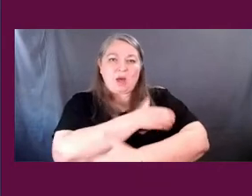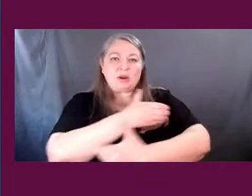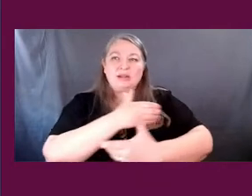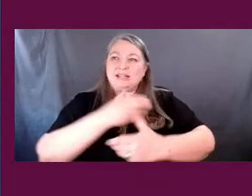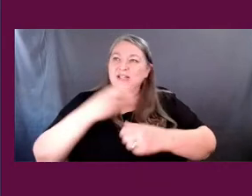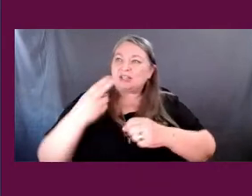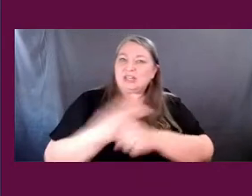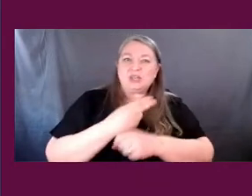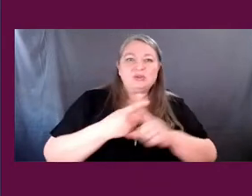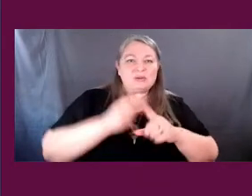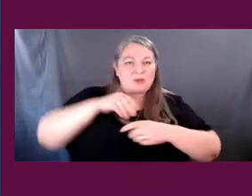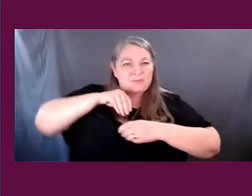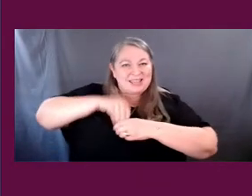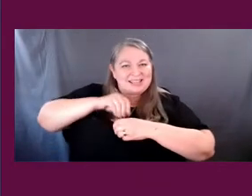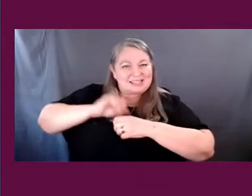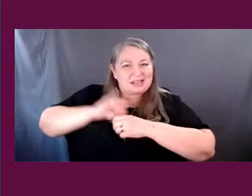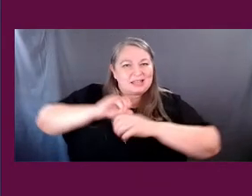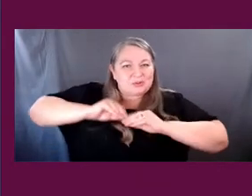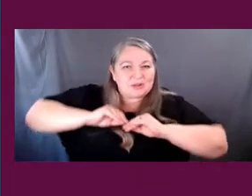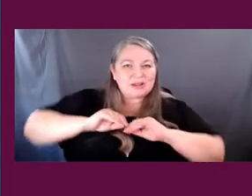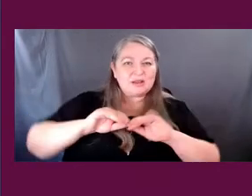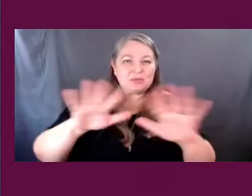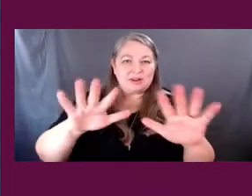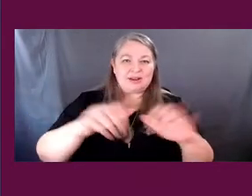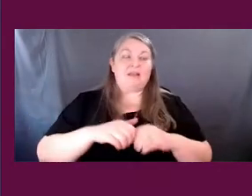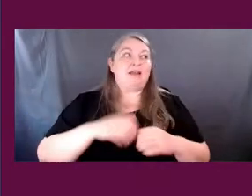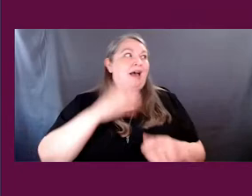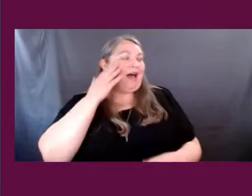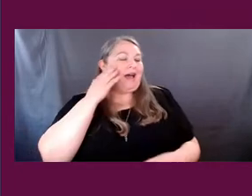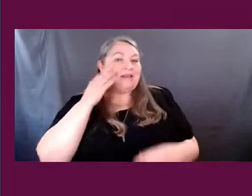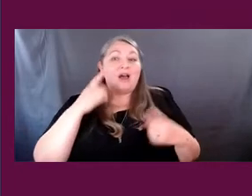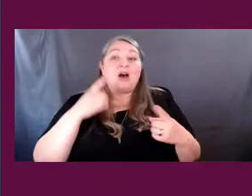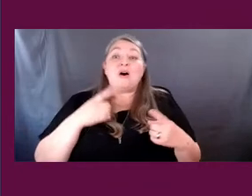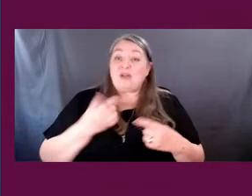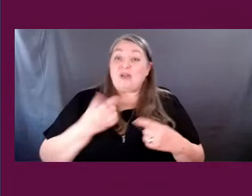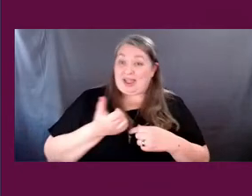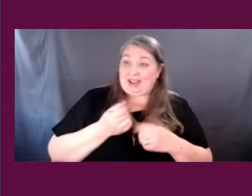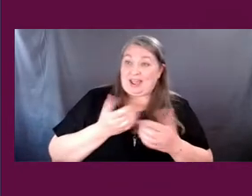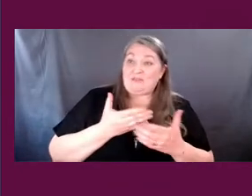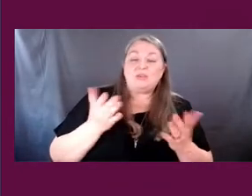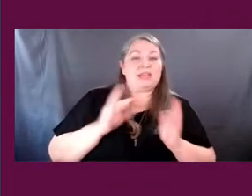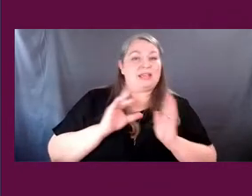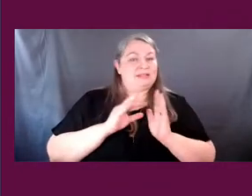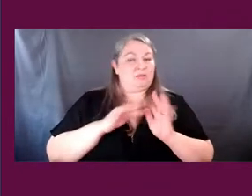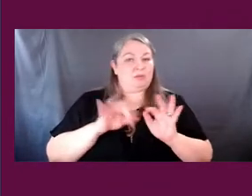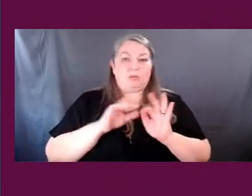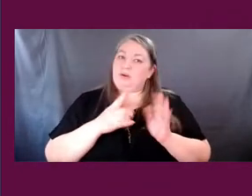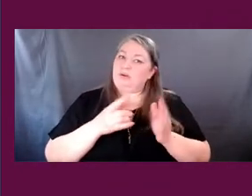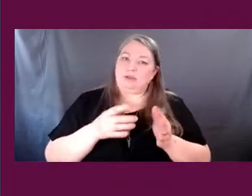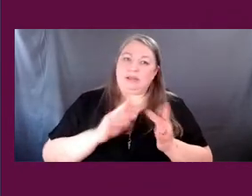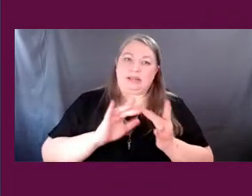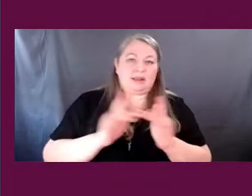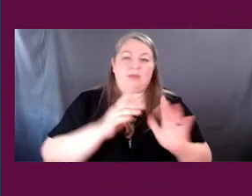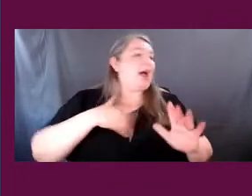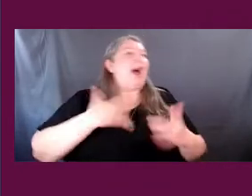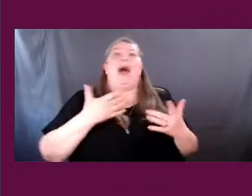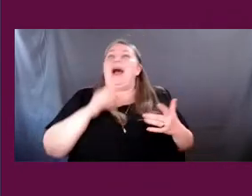taking notes, honey. And here are a few quotes that stood out to me. It's important to network. Listen, I don't want to go